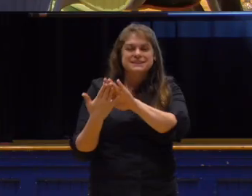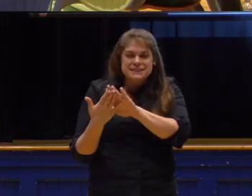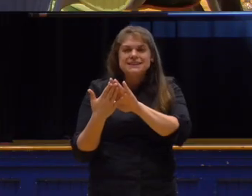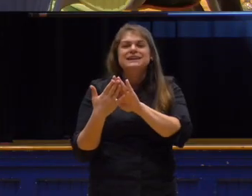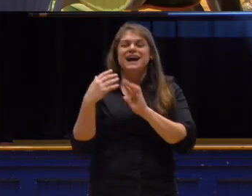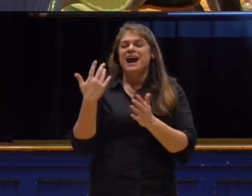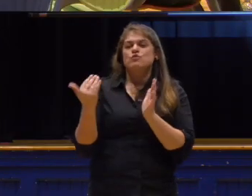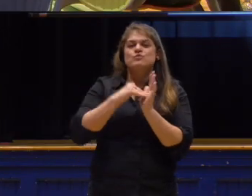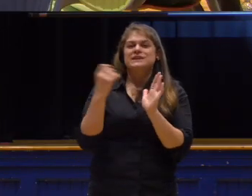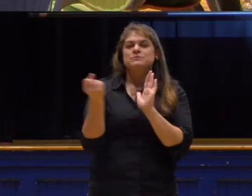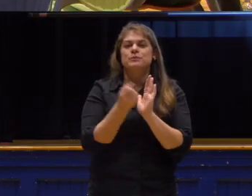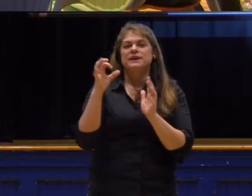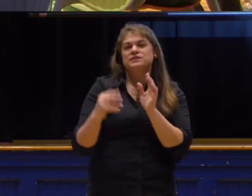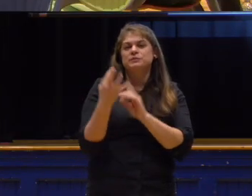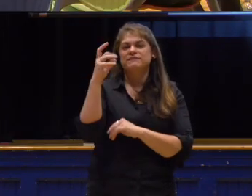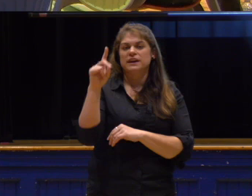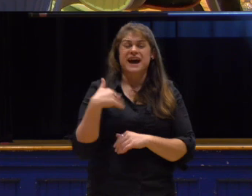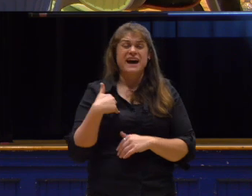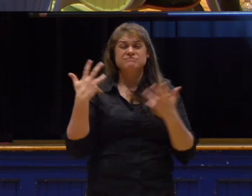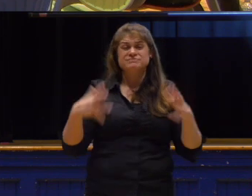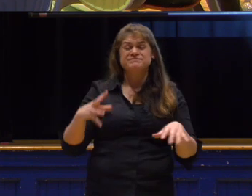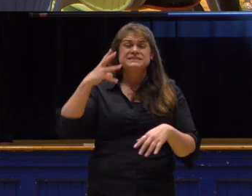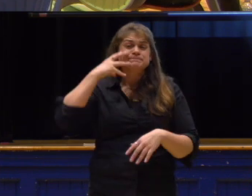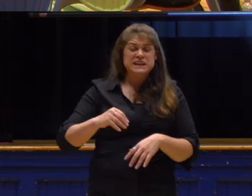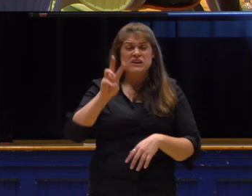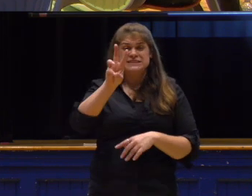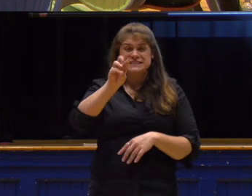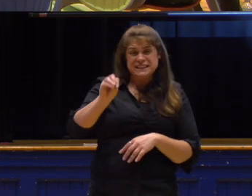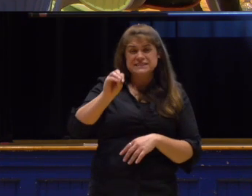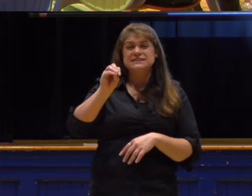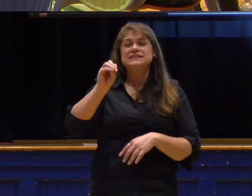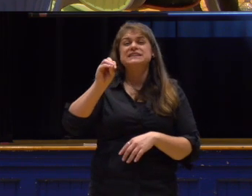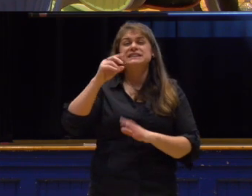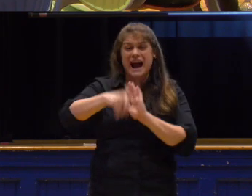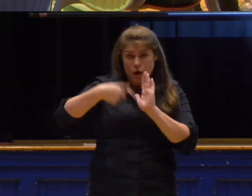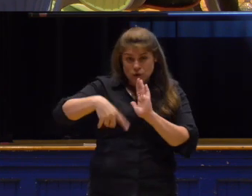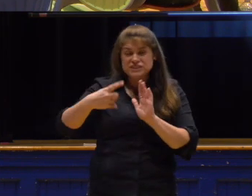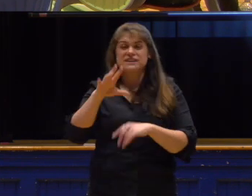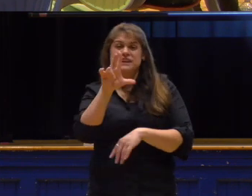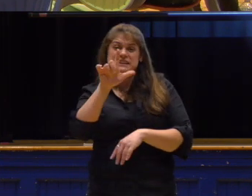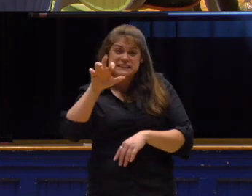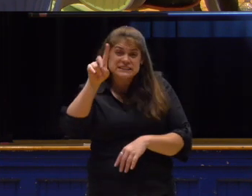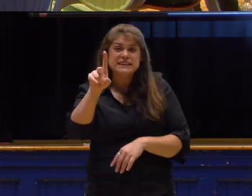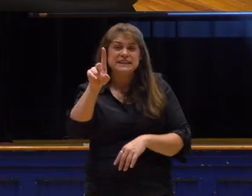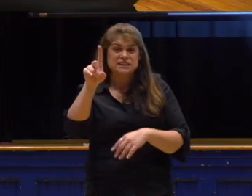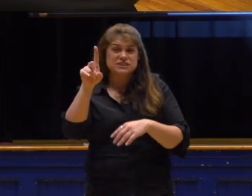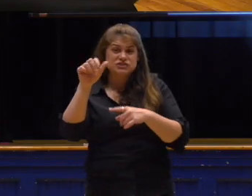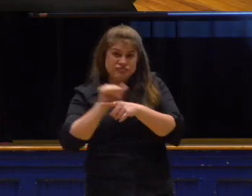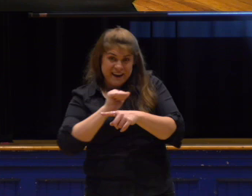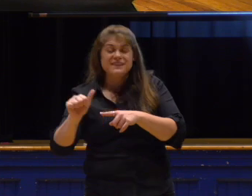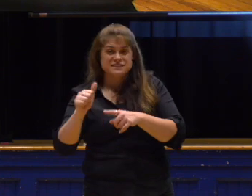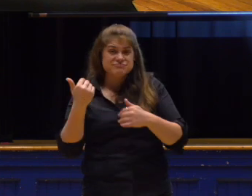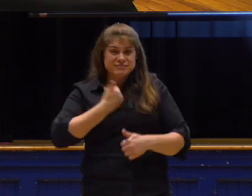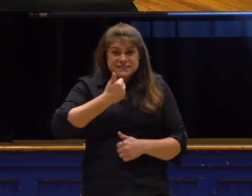Regreen Springfield, and I have about 60 hours of layperson training. I'm not an urban forester, but I